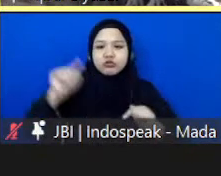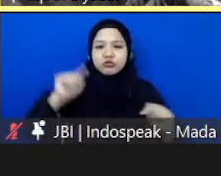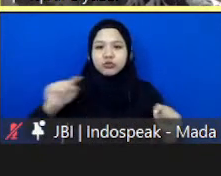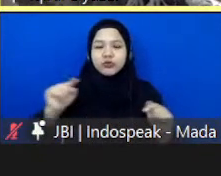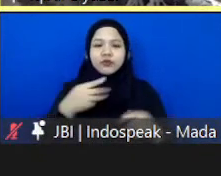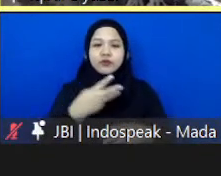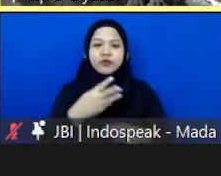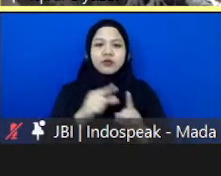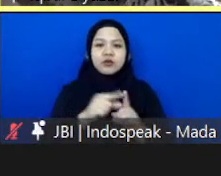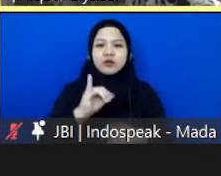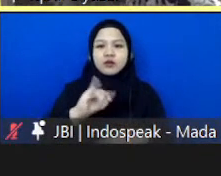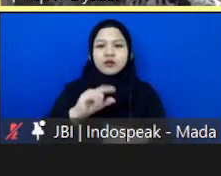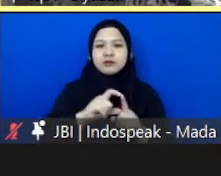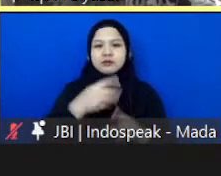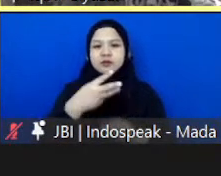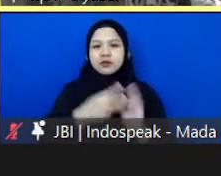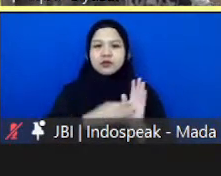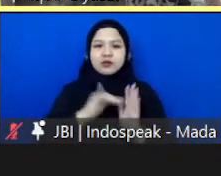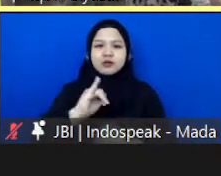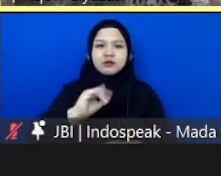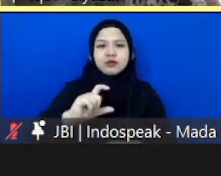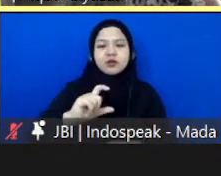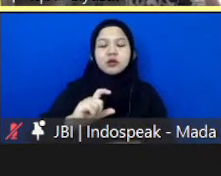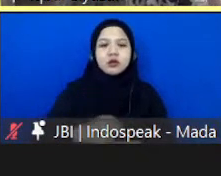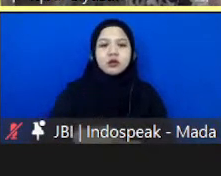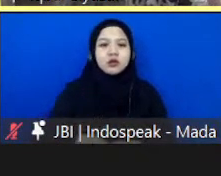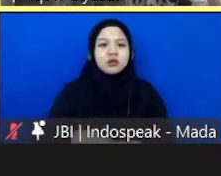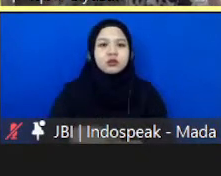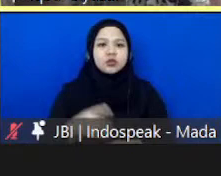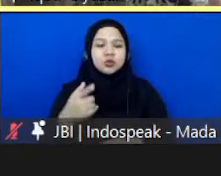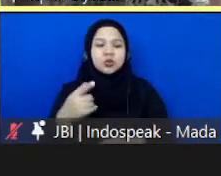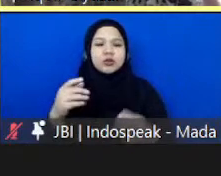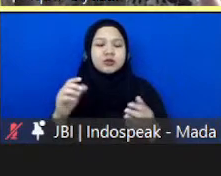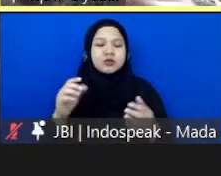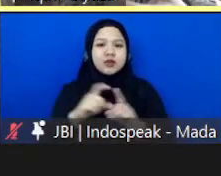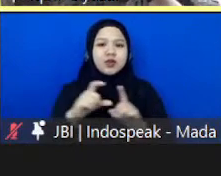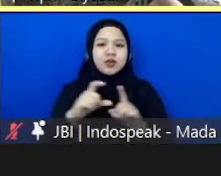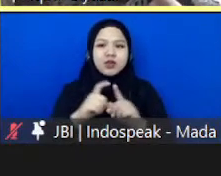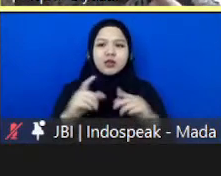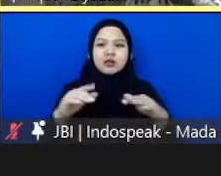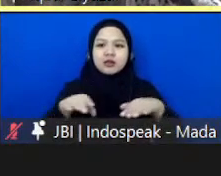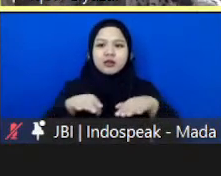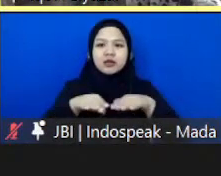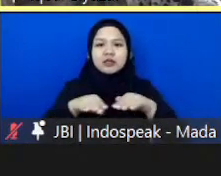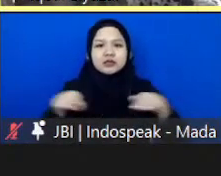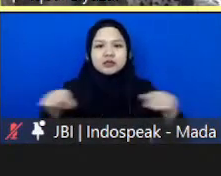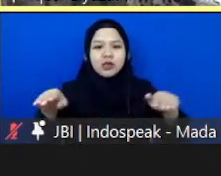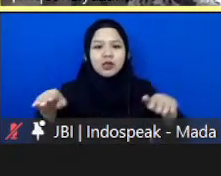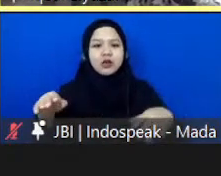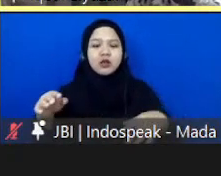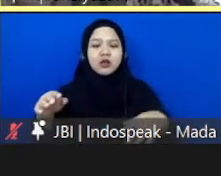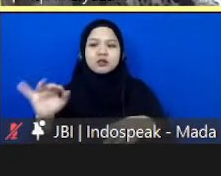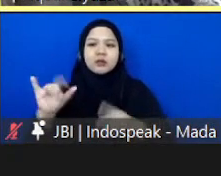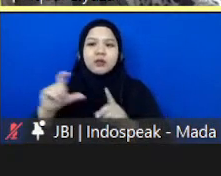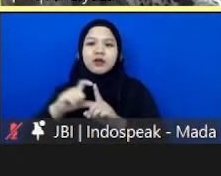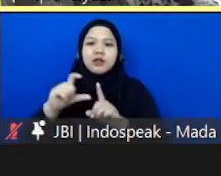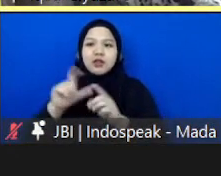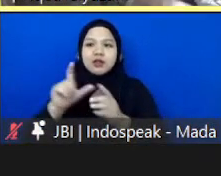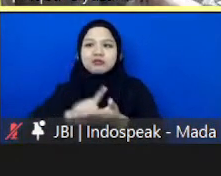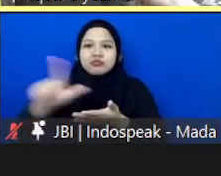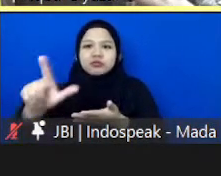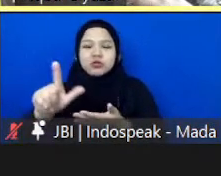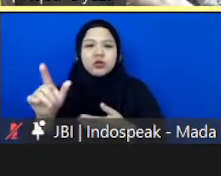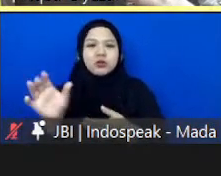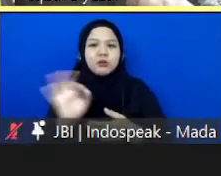the x-axis represented the date of events, case or death reported, not the date of onset, which is